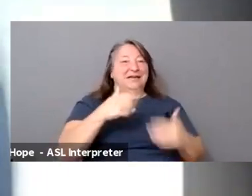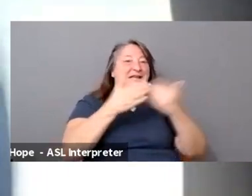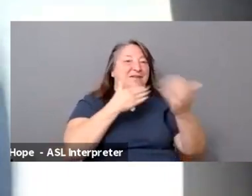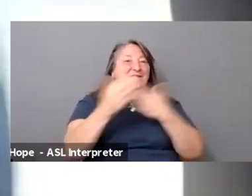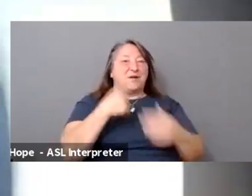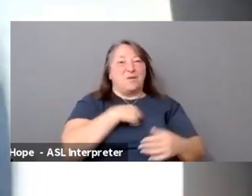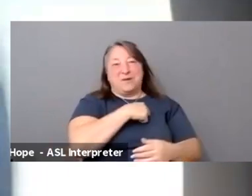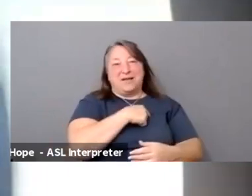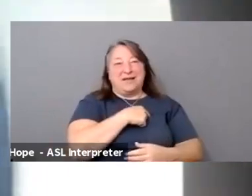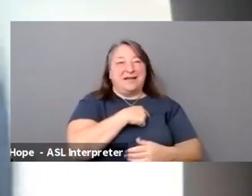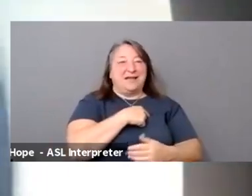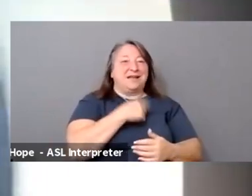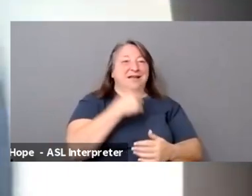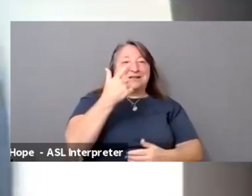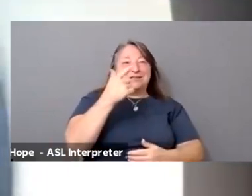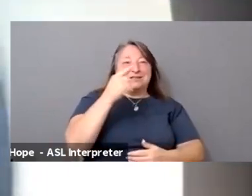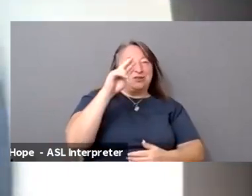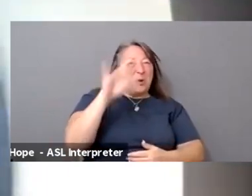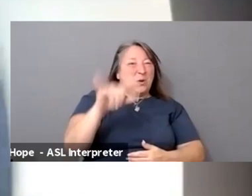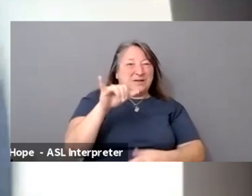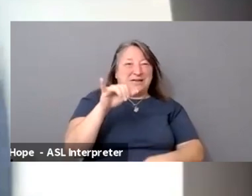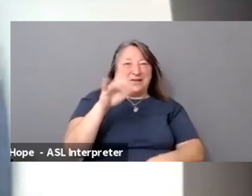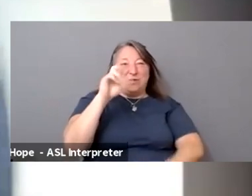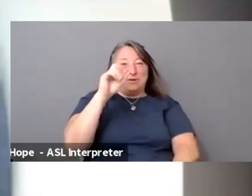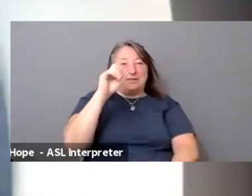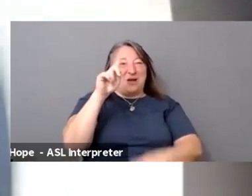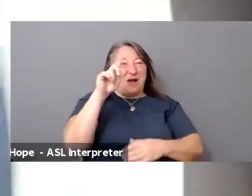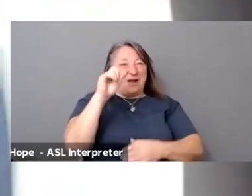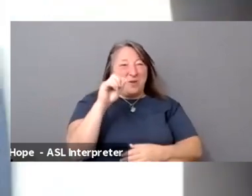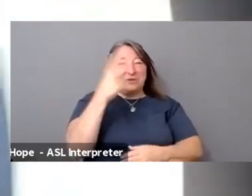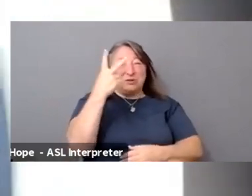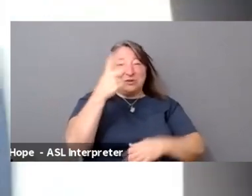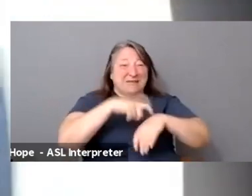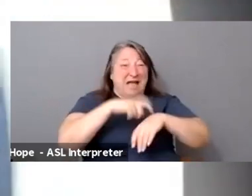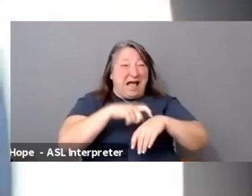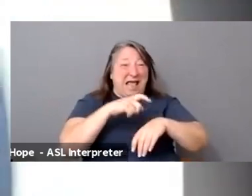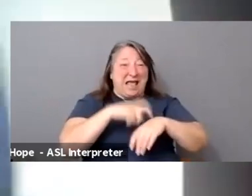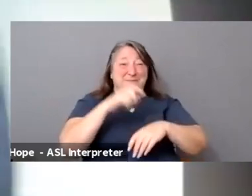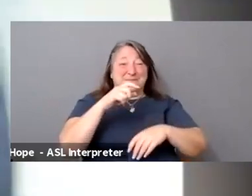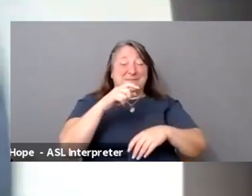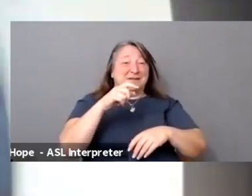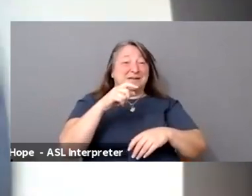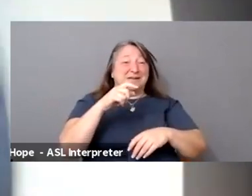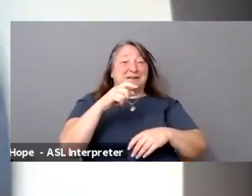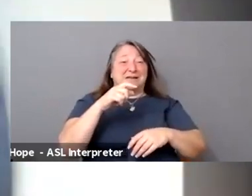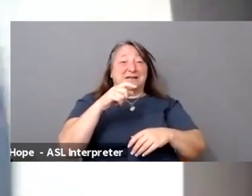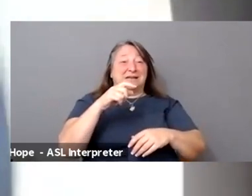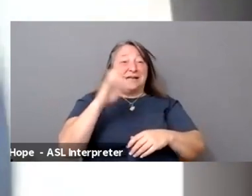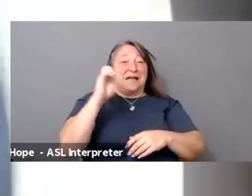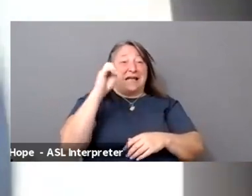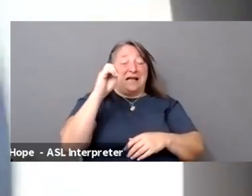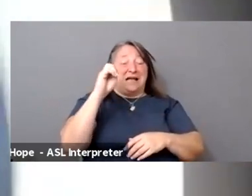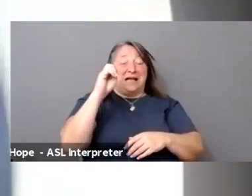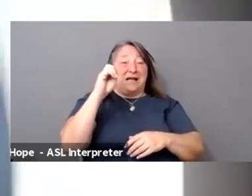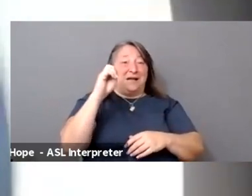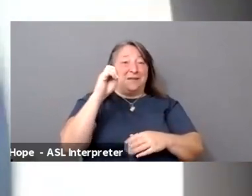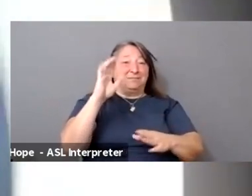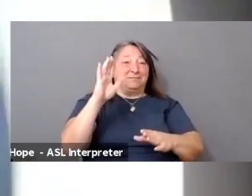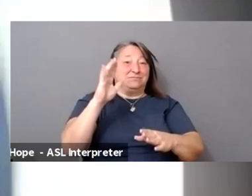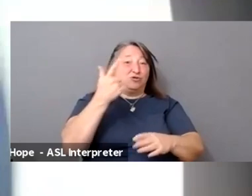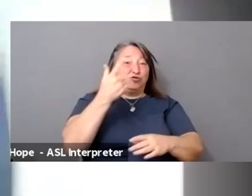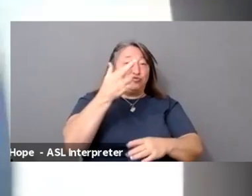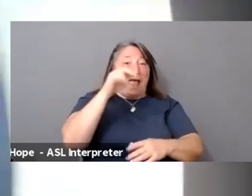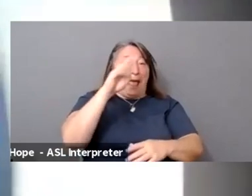Tony nominee, is an extraordinary singer, and the music by Dale Watson, I also wrote some music,